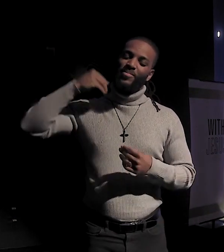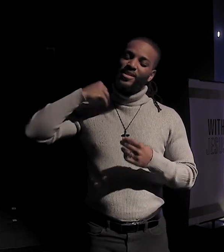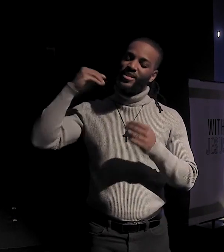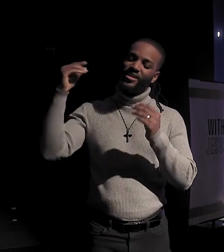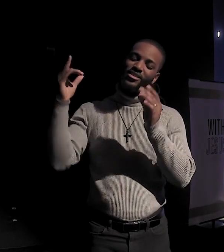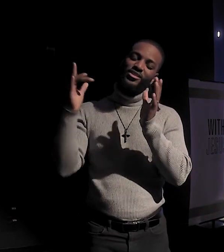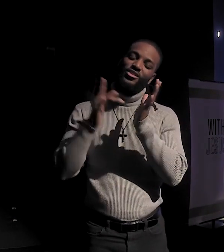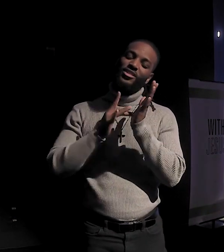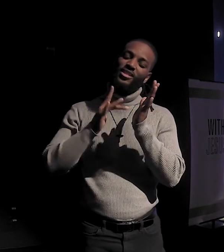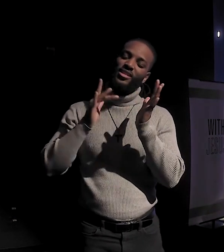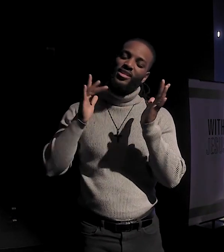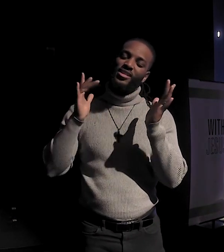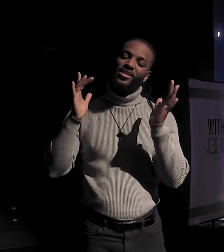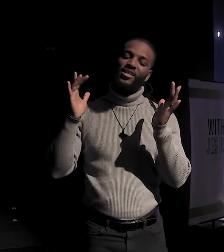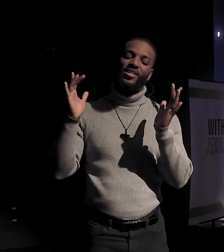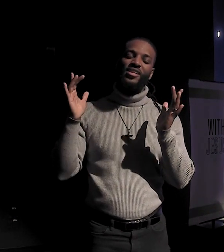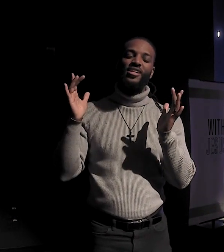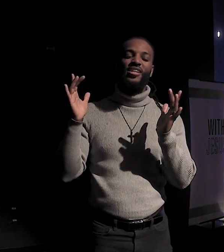Give me